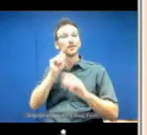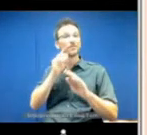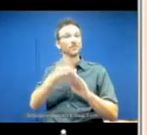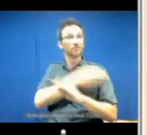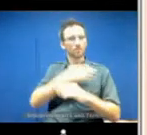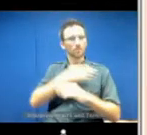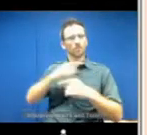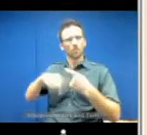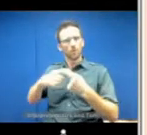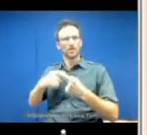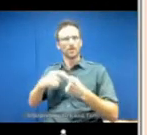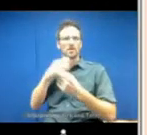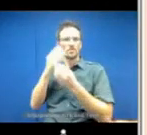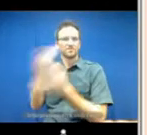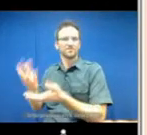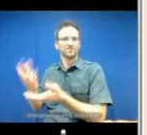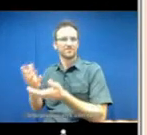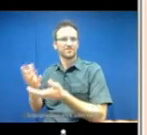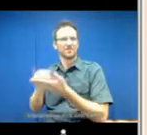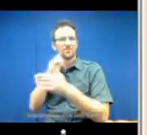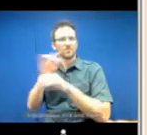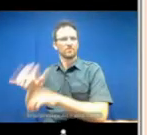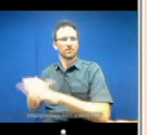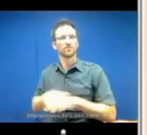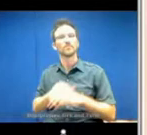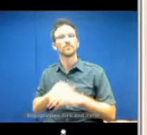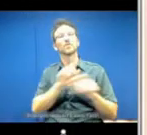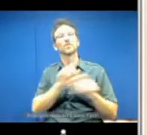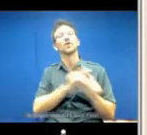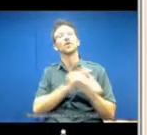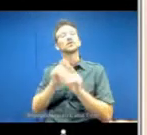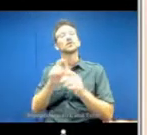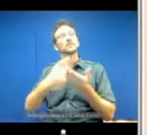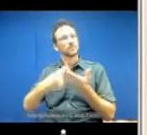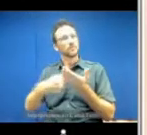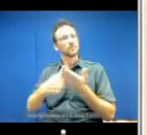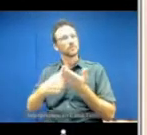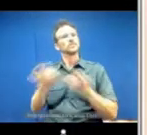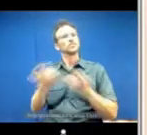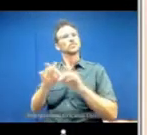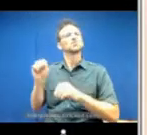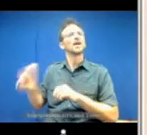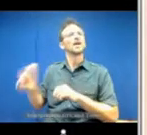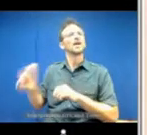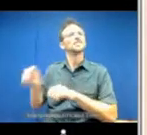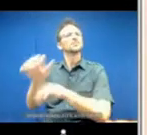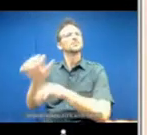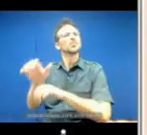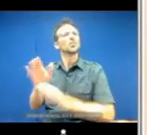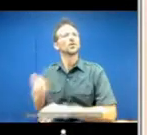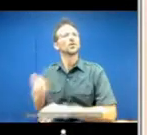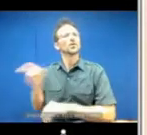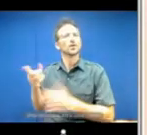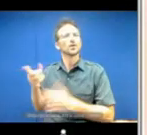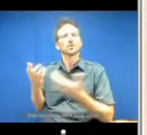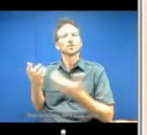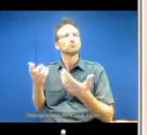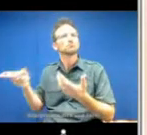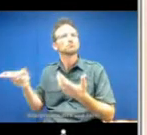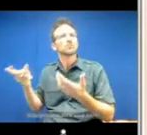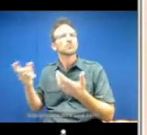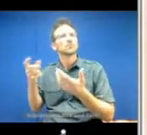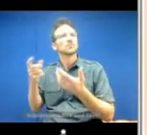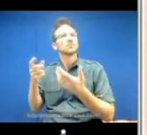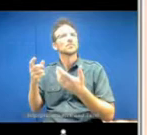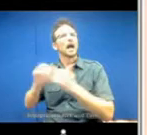And sometimes it's helpful to talk to the reporter or ask the reporter how they're going to indicate when the interpreter is